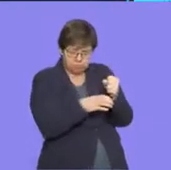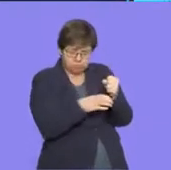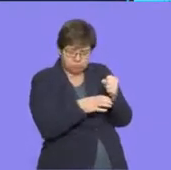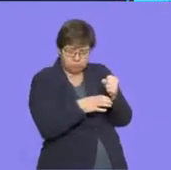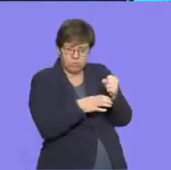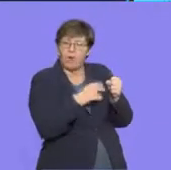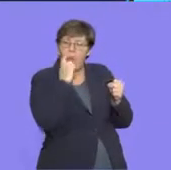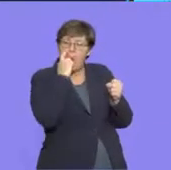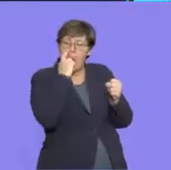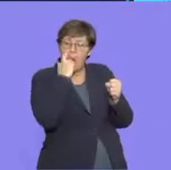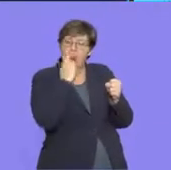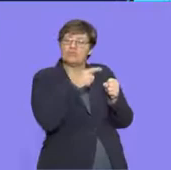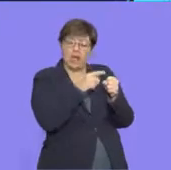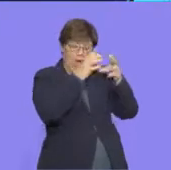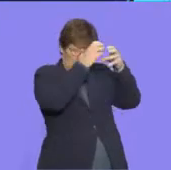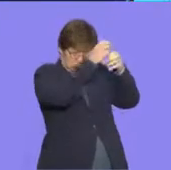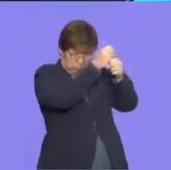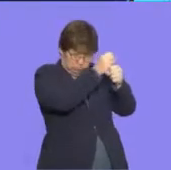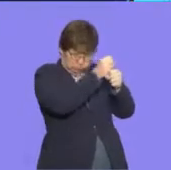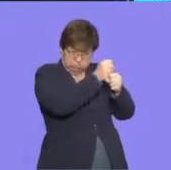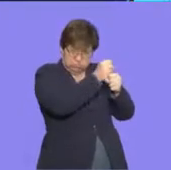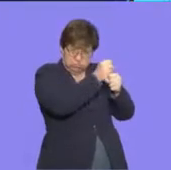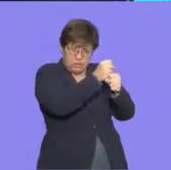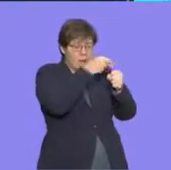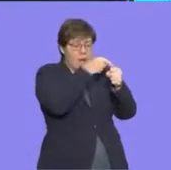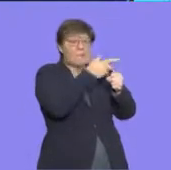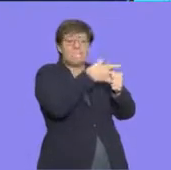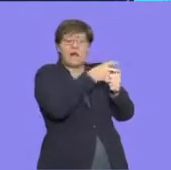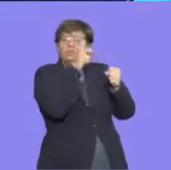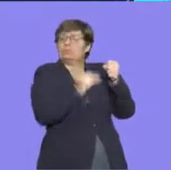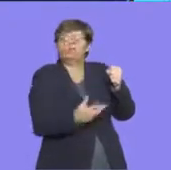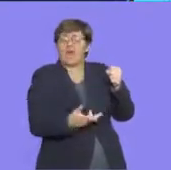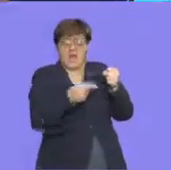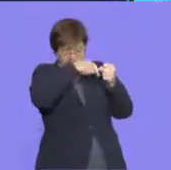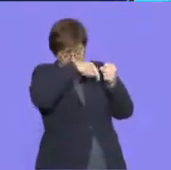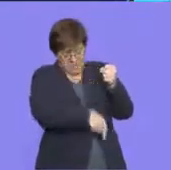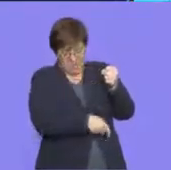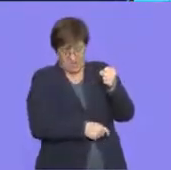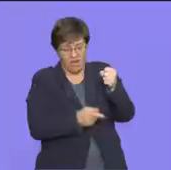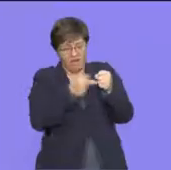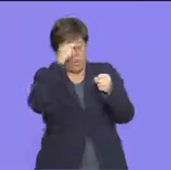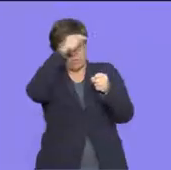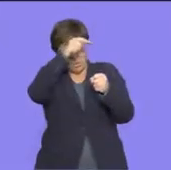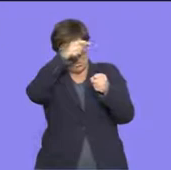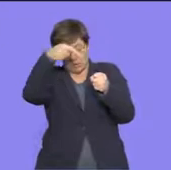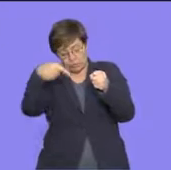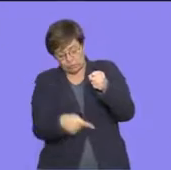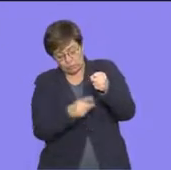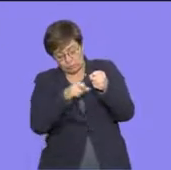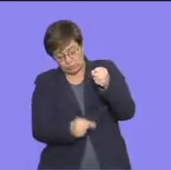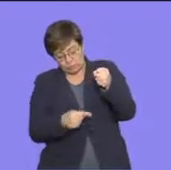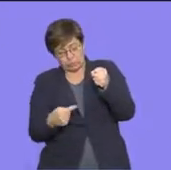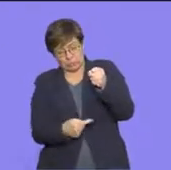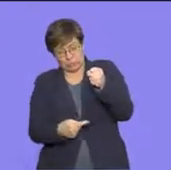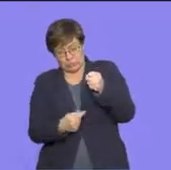in the morning. So I squeeze it. Where is the blood going to go down? From the top to the